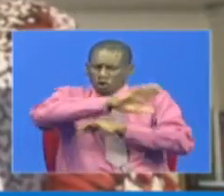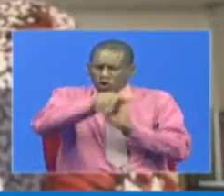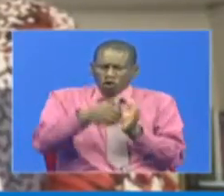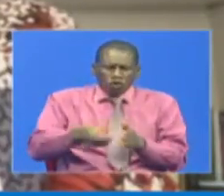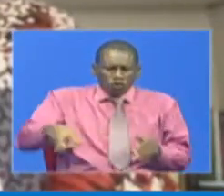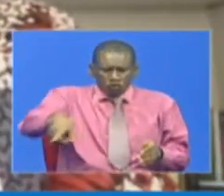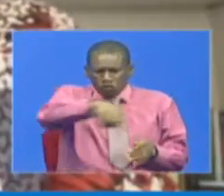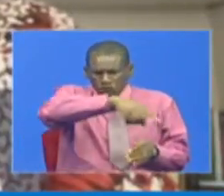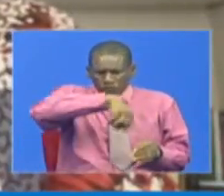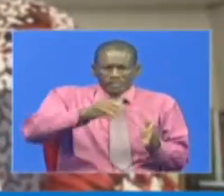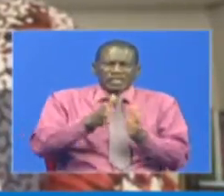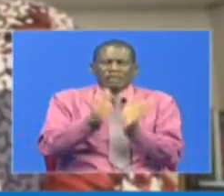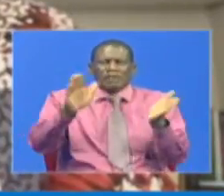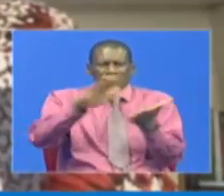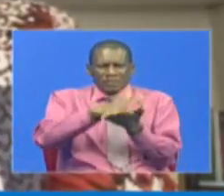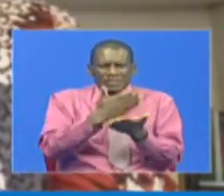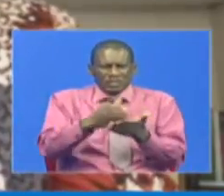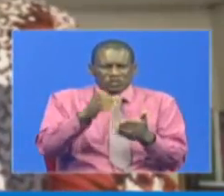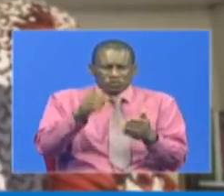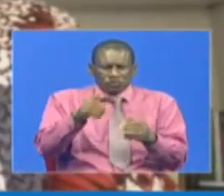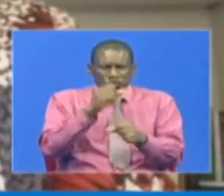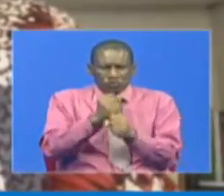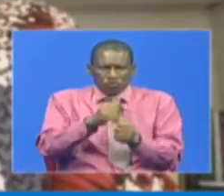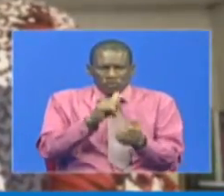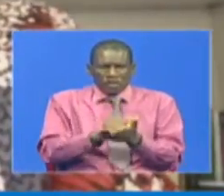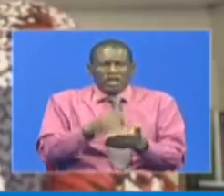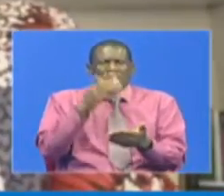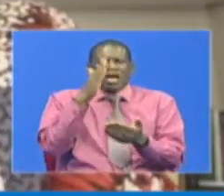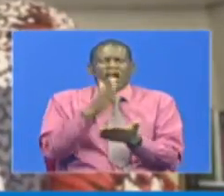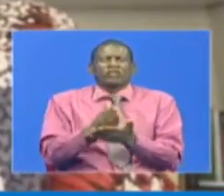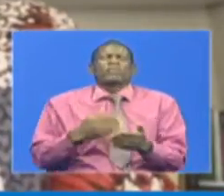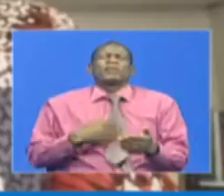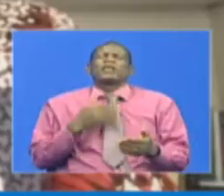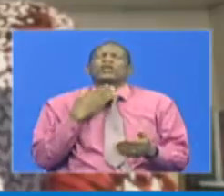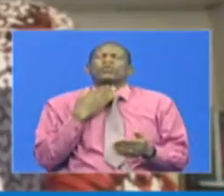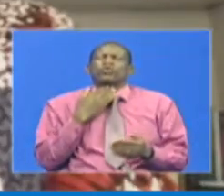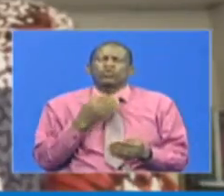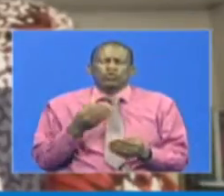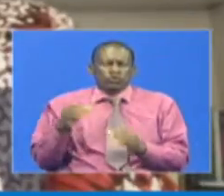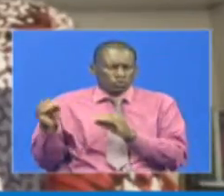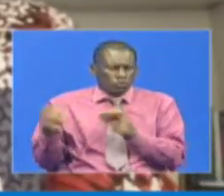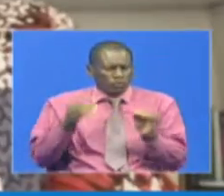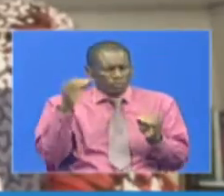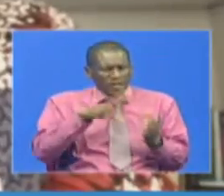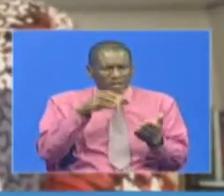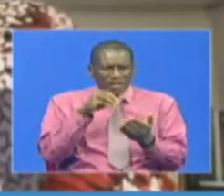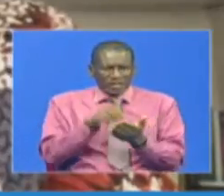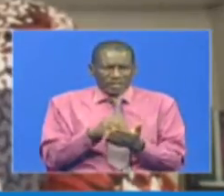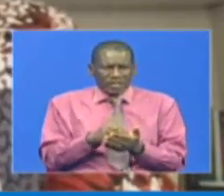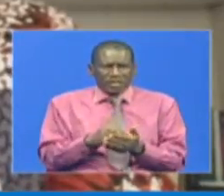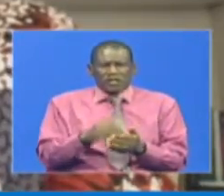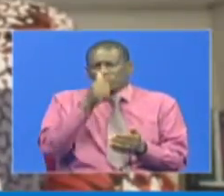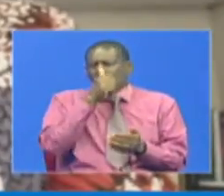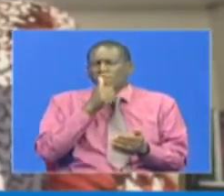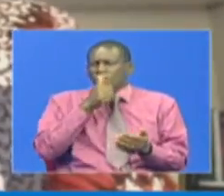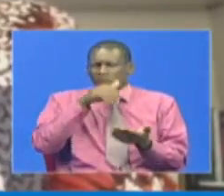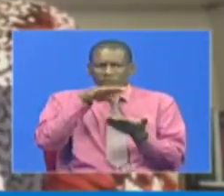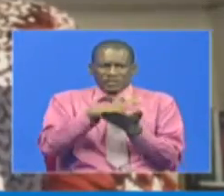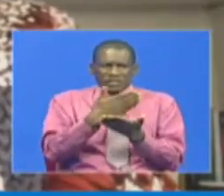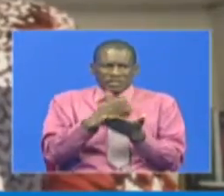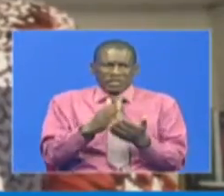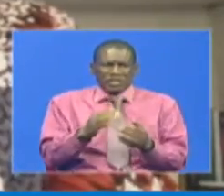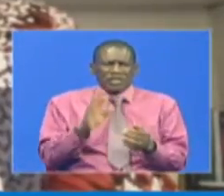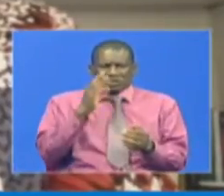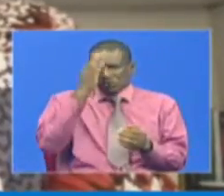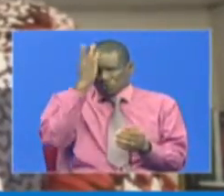in the public sector should do that. But I actually want to throw it back as well to the private sector, because